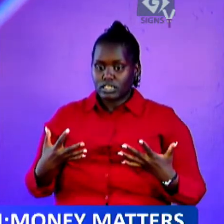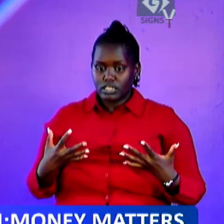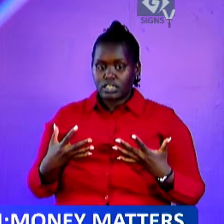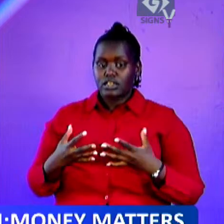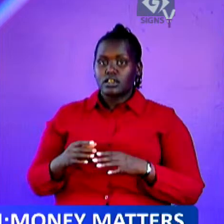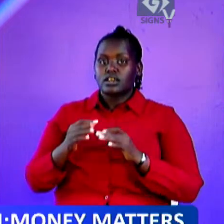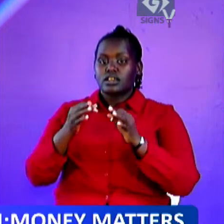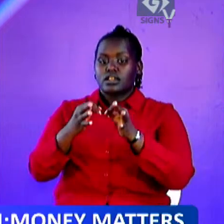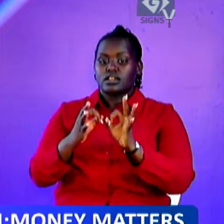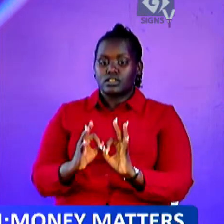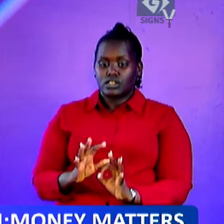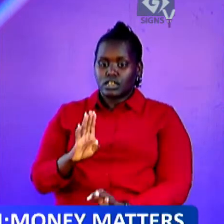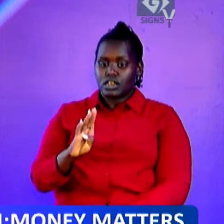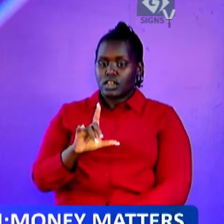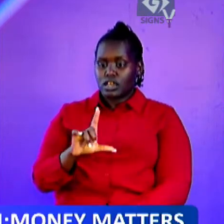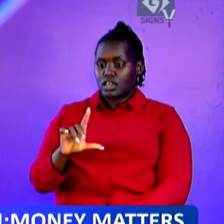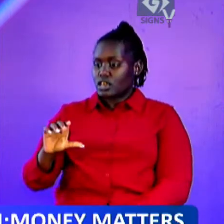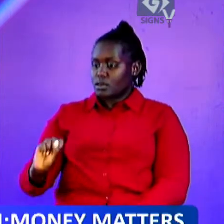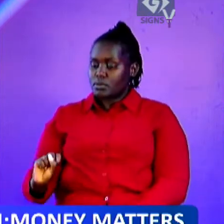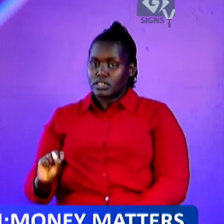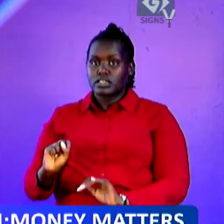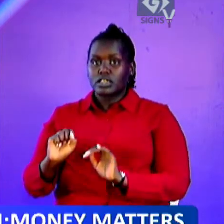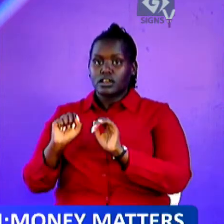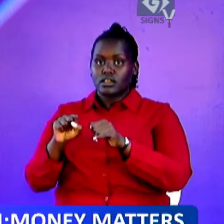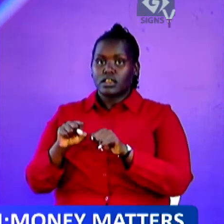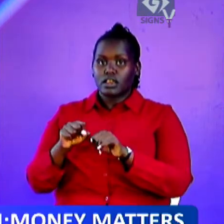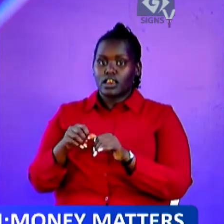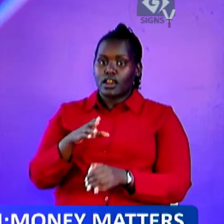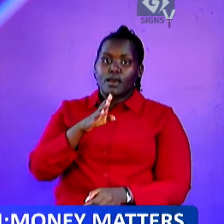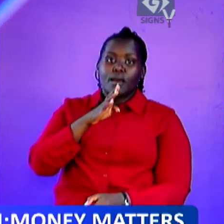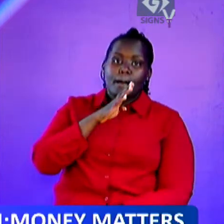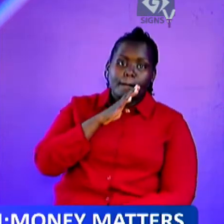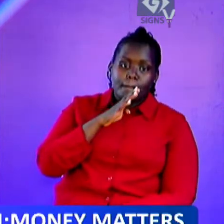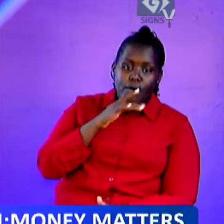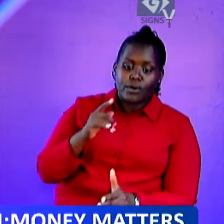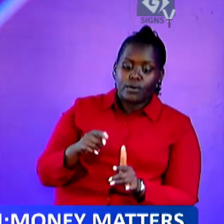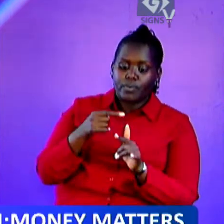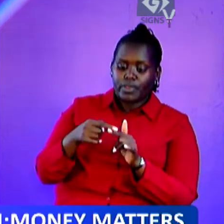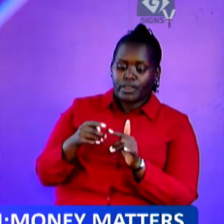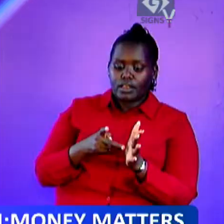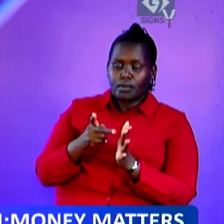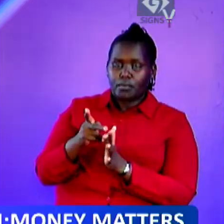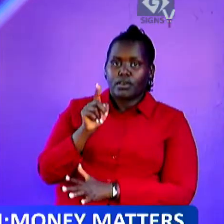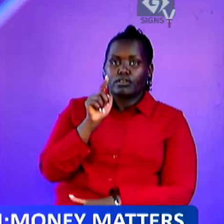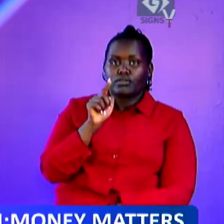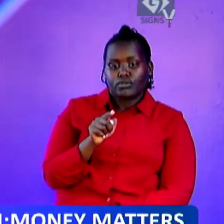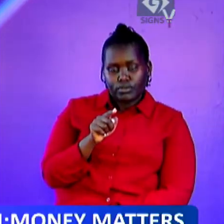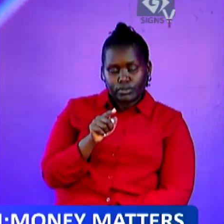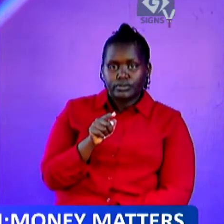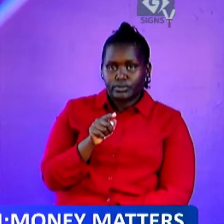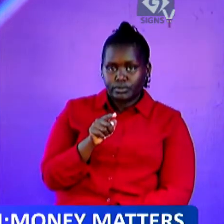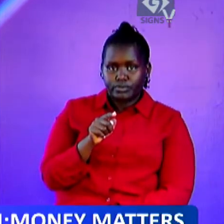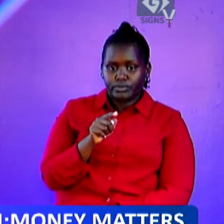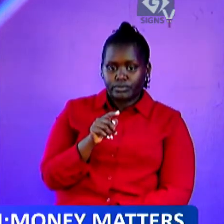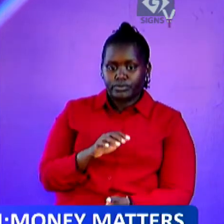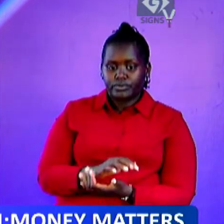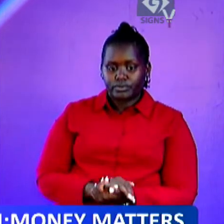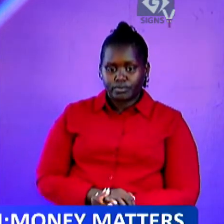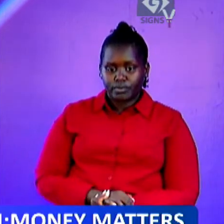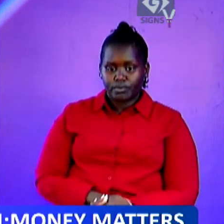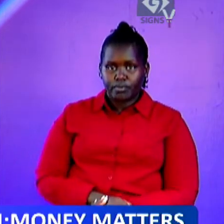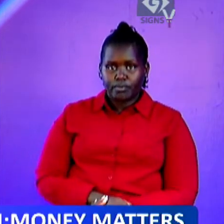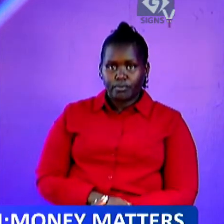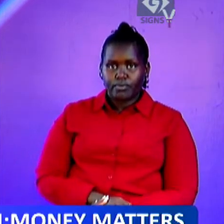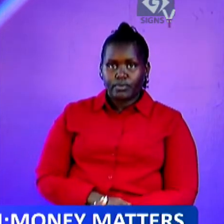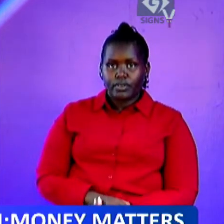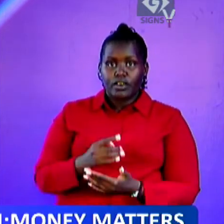bonds, etc., the government will pay you. They would even just borrow and pay you. Worst case scenario, they just print money. For the sake